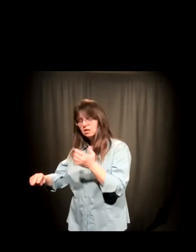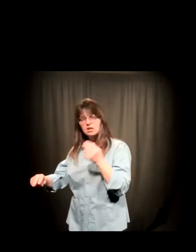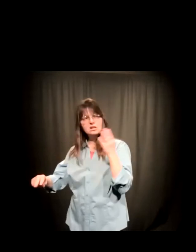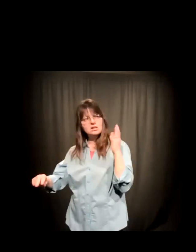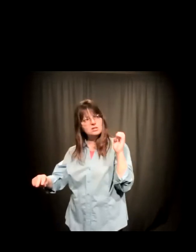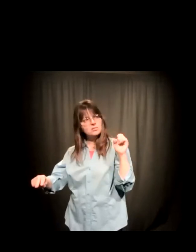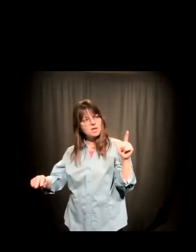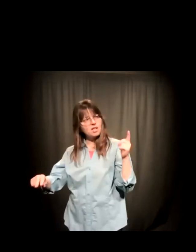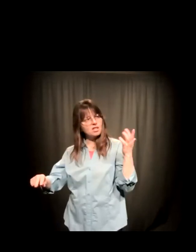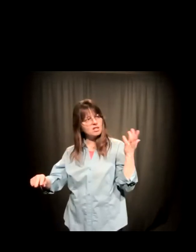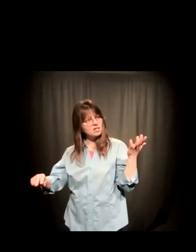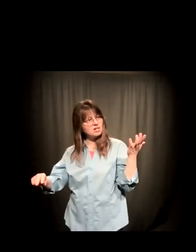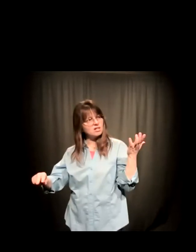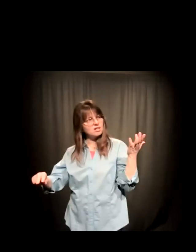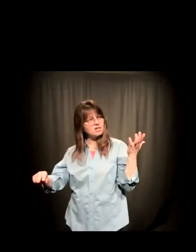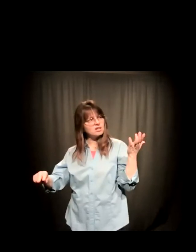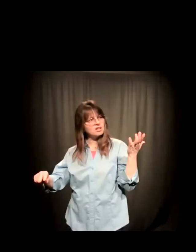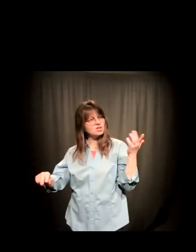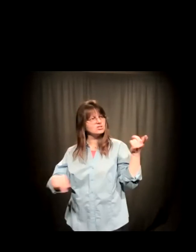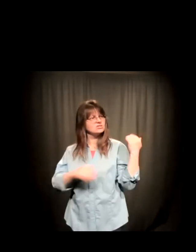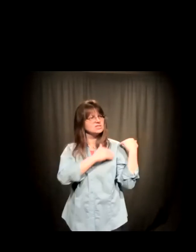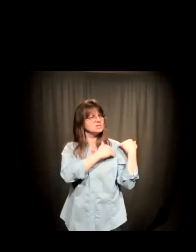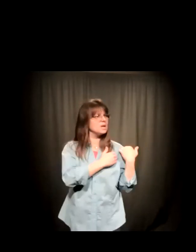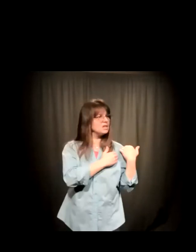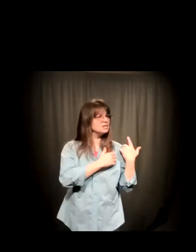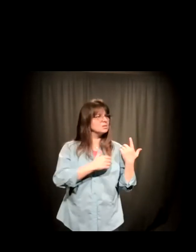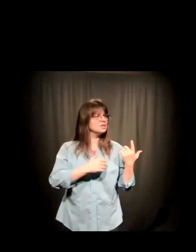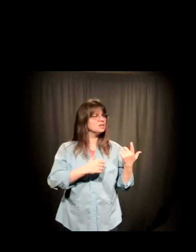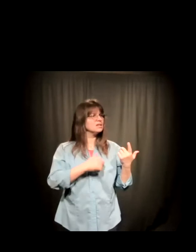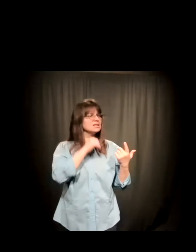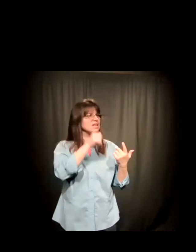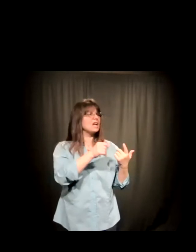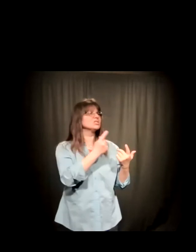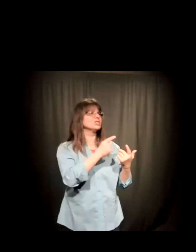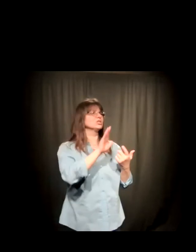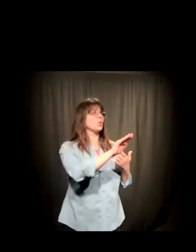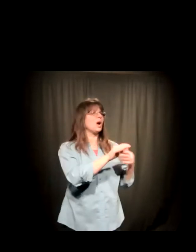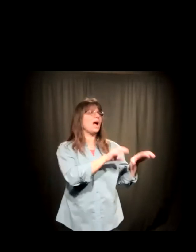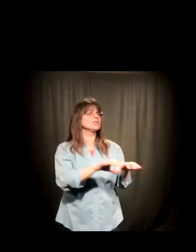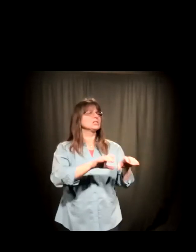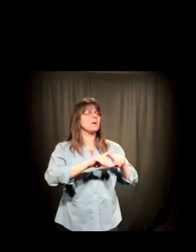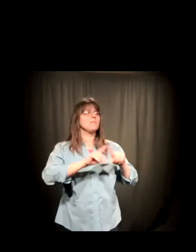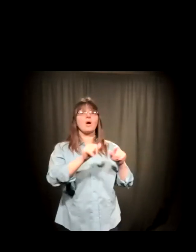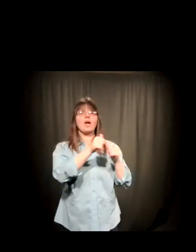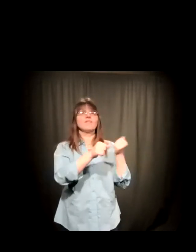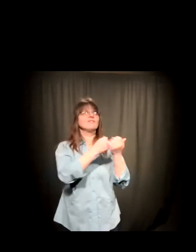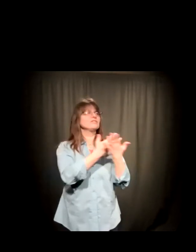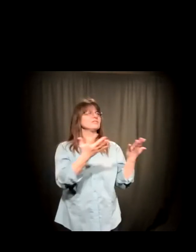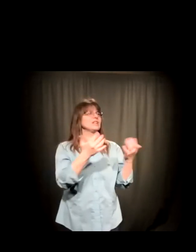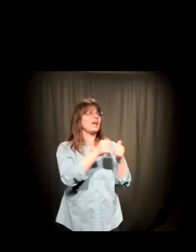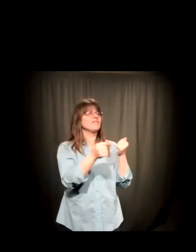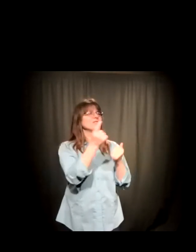actions, but also for the actions of the inheritors of his mindset.